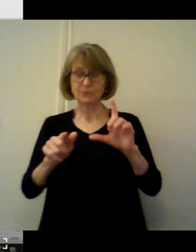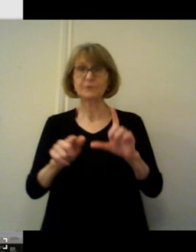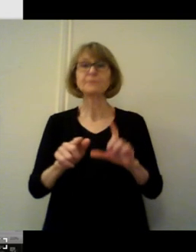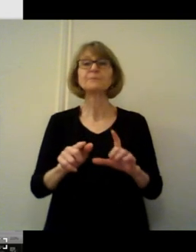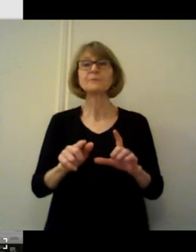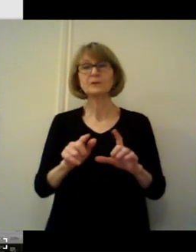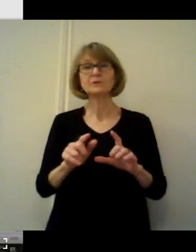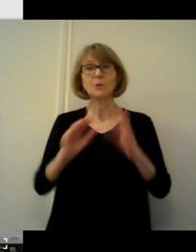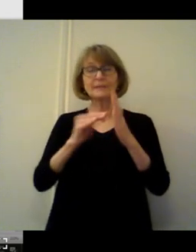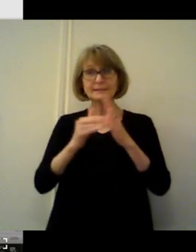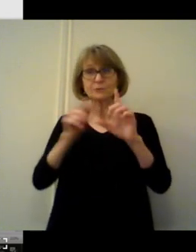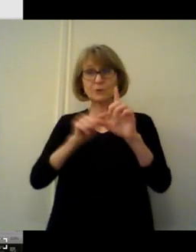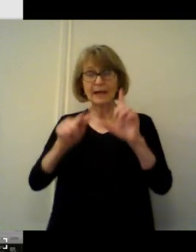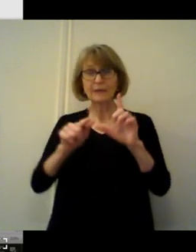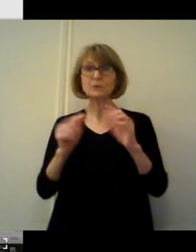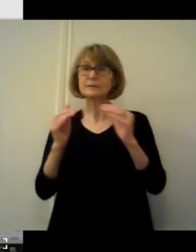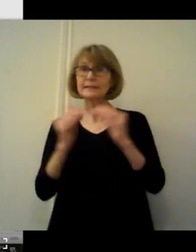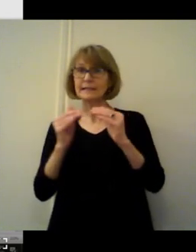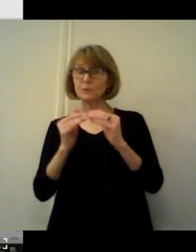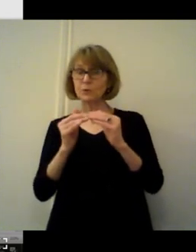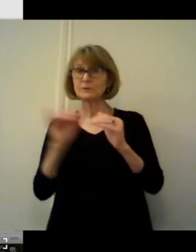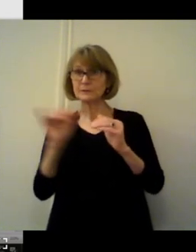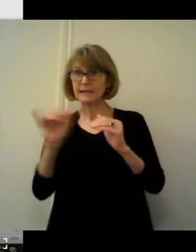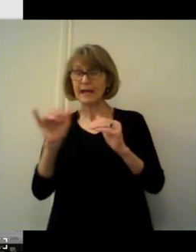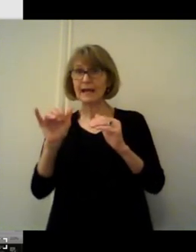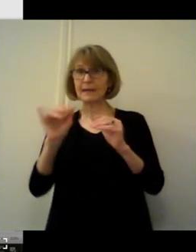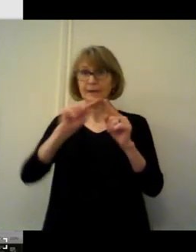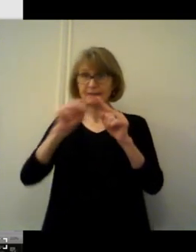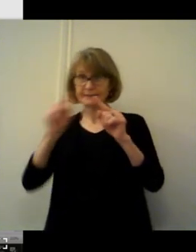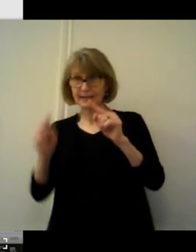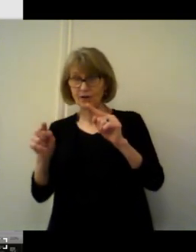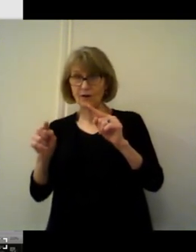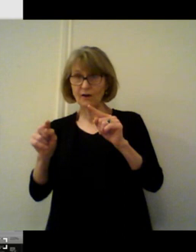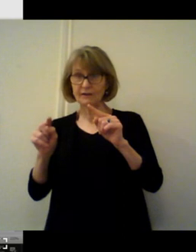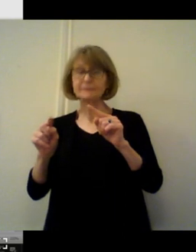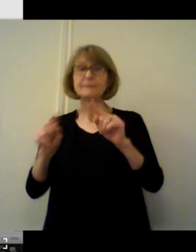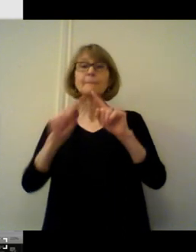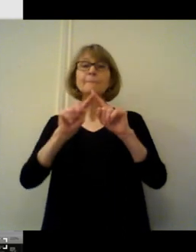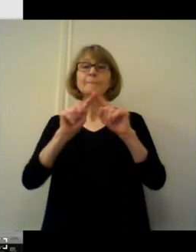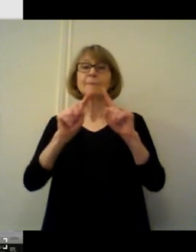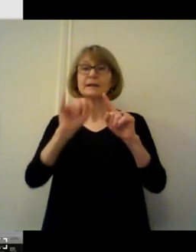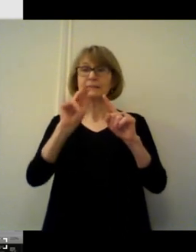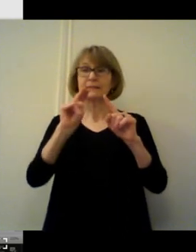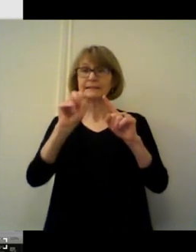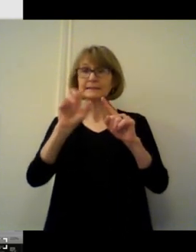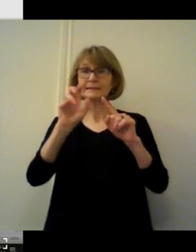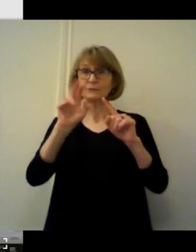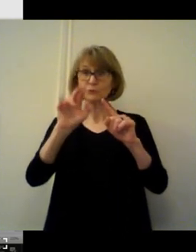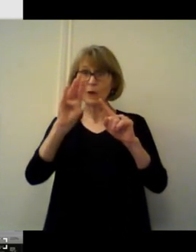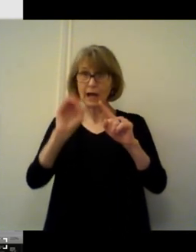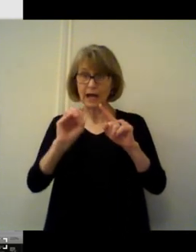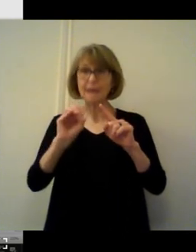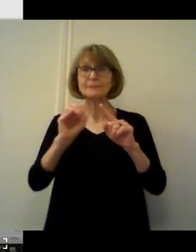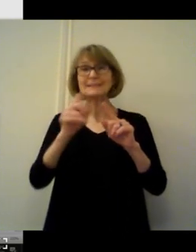10 is 5. So let's take a look at the example problem here. Here we have that the central angle is 90. So we're trying to find x. That